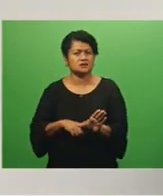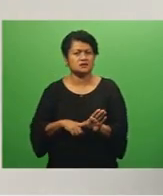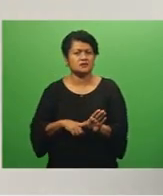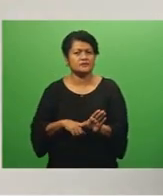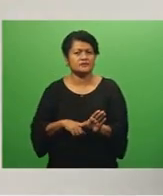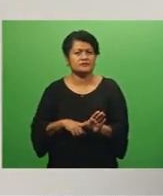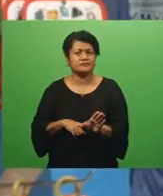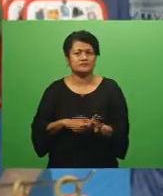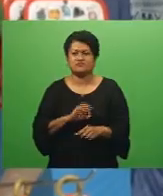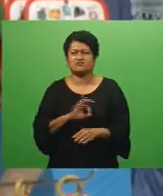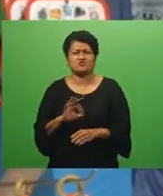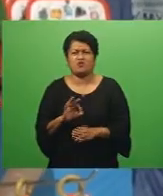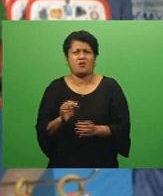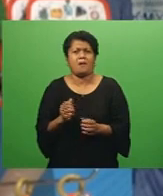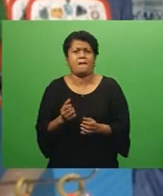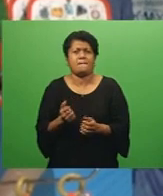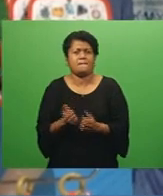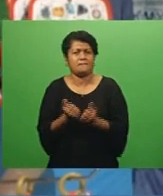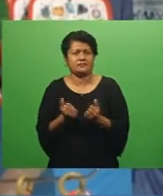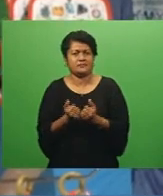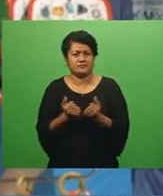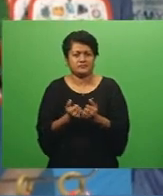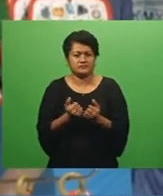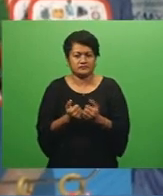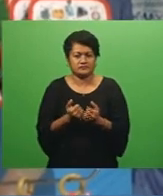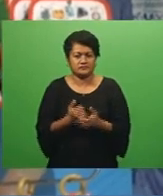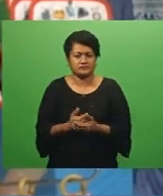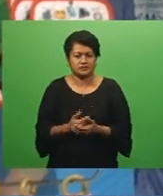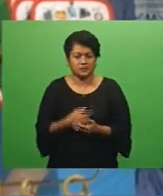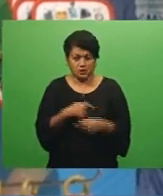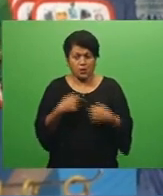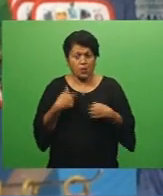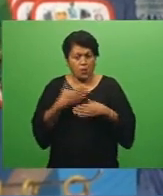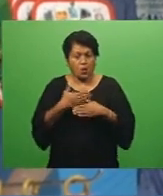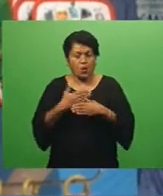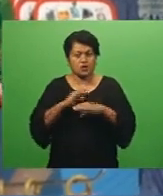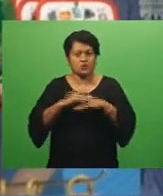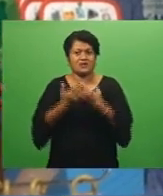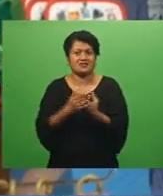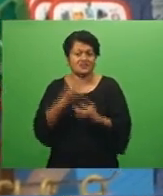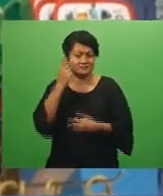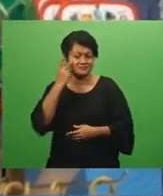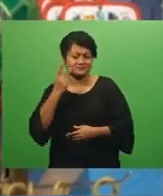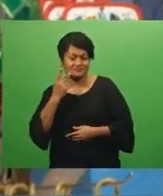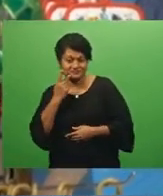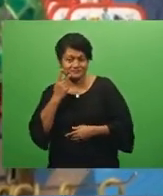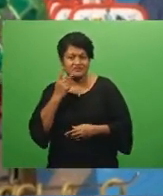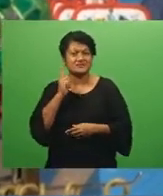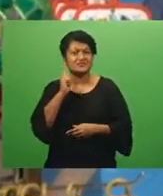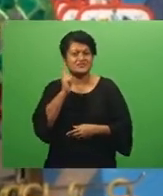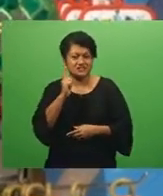there wasn't much. We are working hand in hand, the parents, the teachers, and even the old